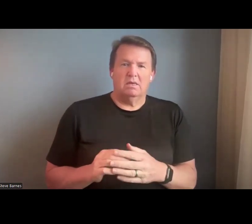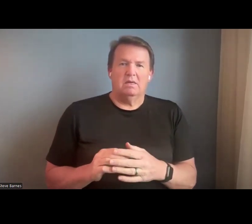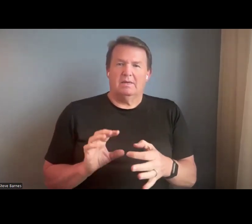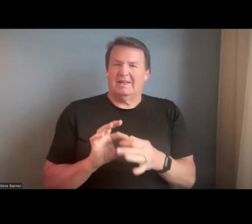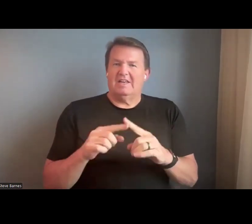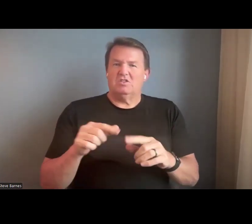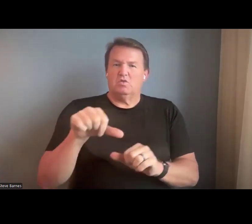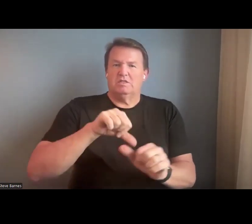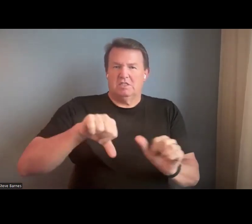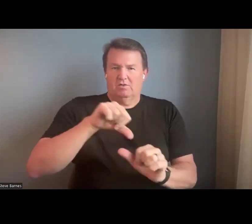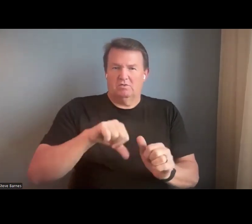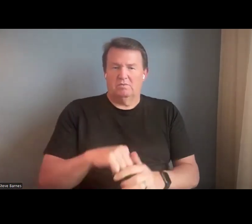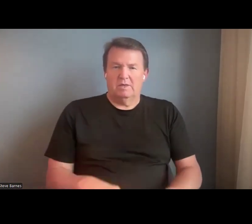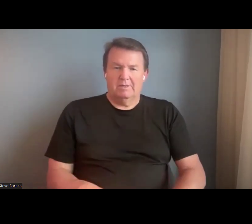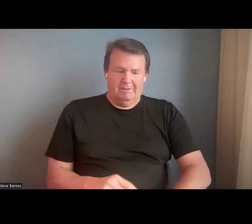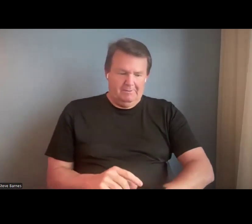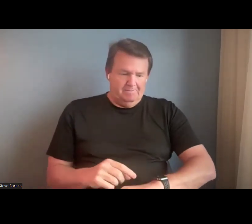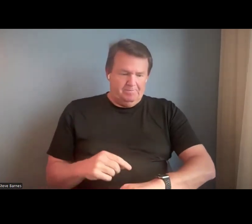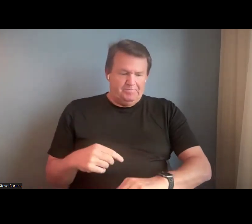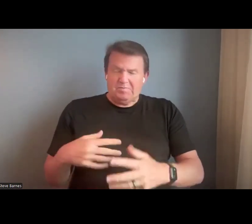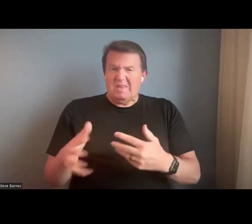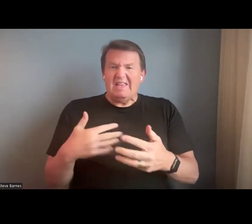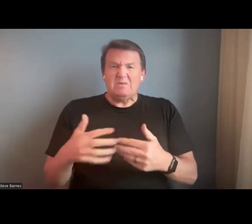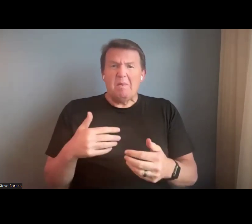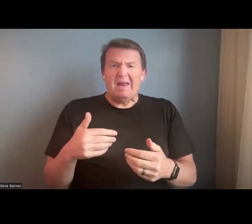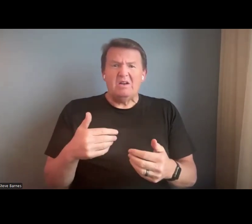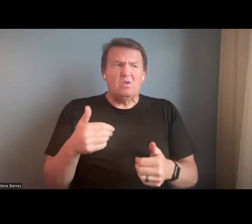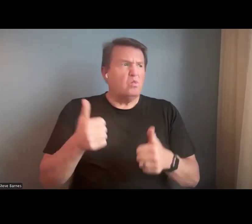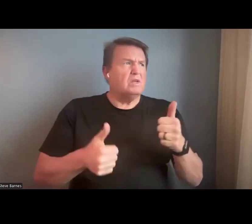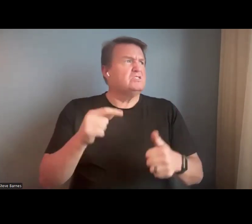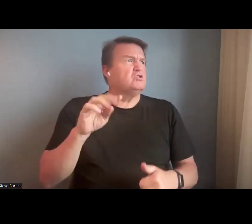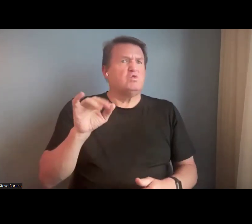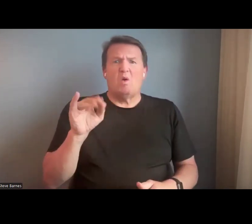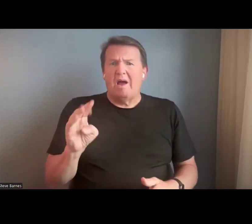other. No matter what tribe or community we come from,